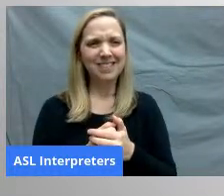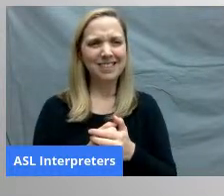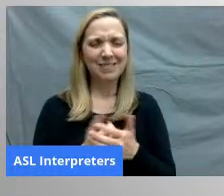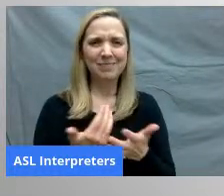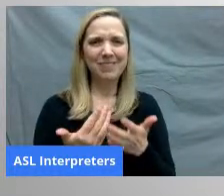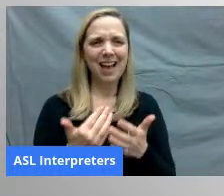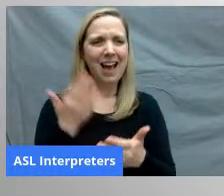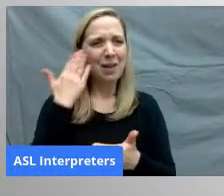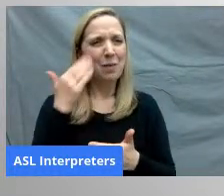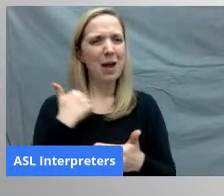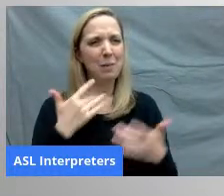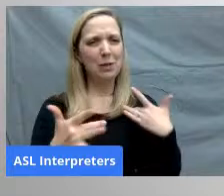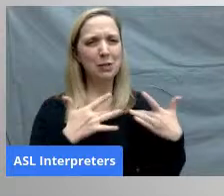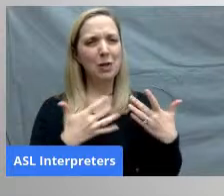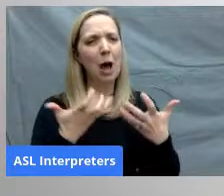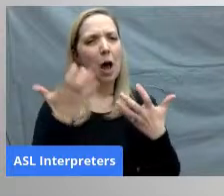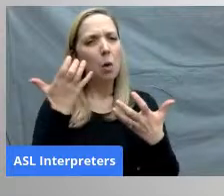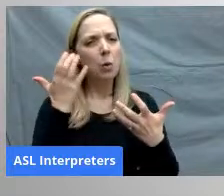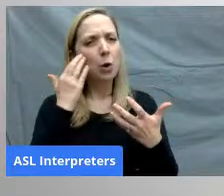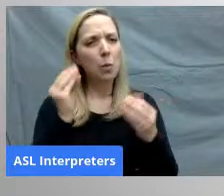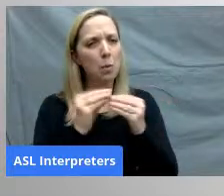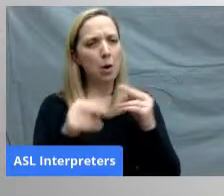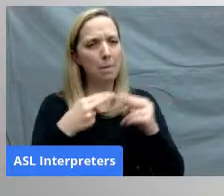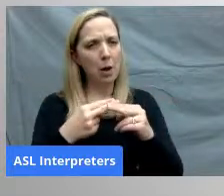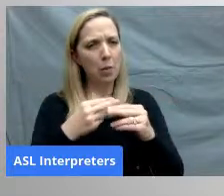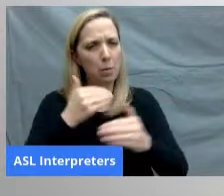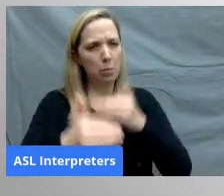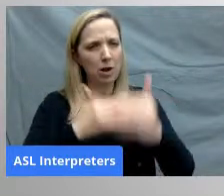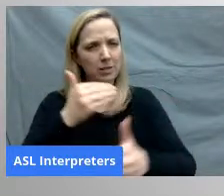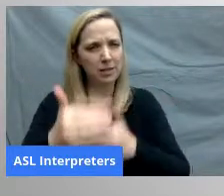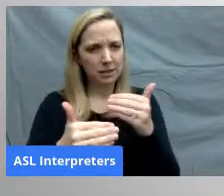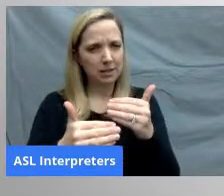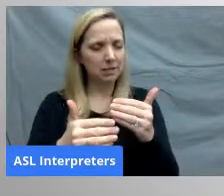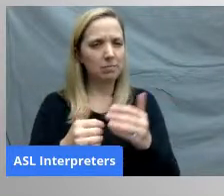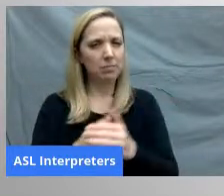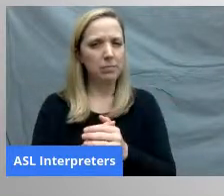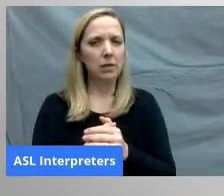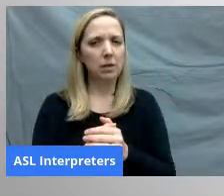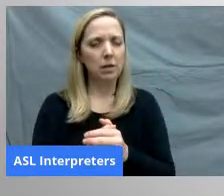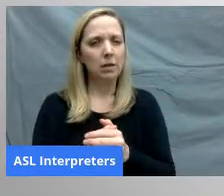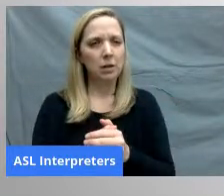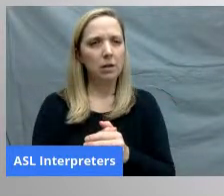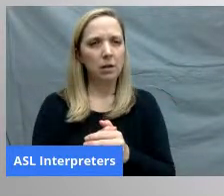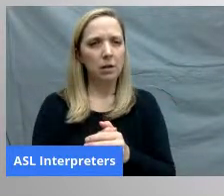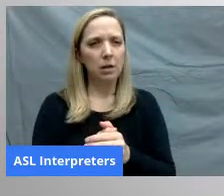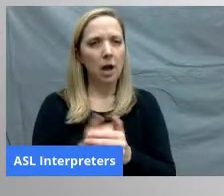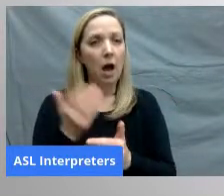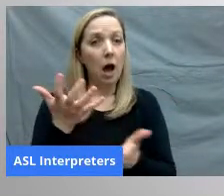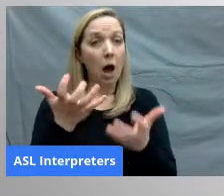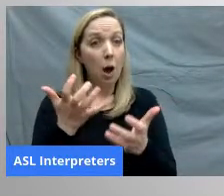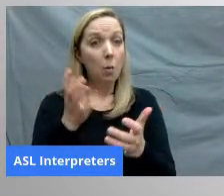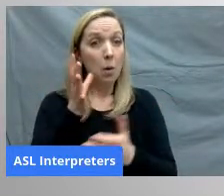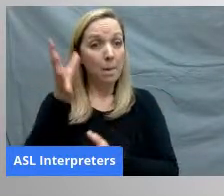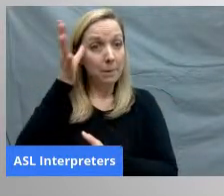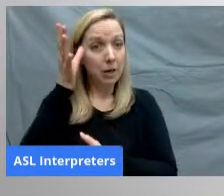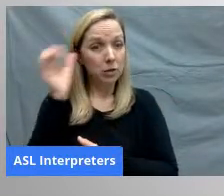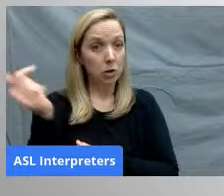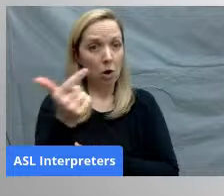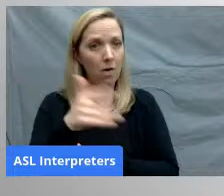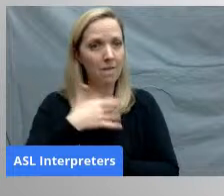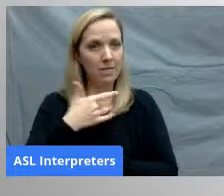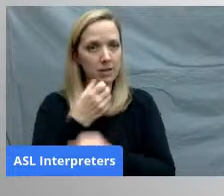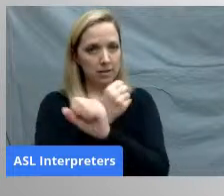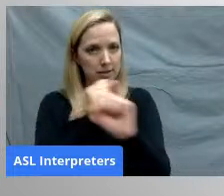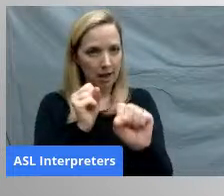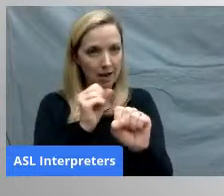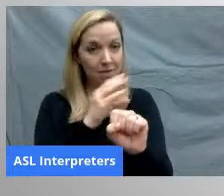that maybe I just want to know more about process, and it's outside of my purview, but I want parents to feel safe, and I want the child